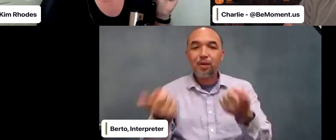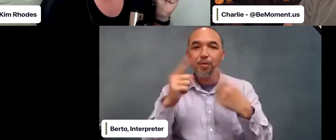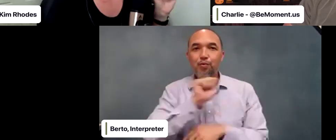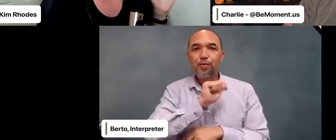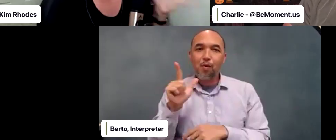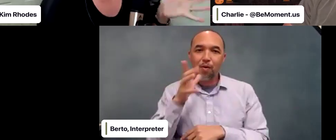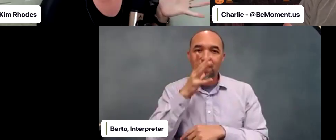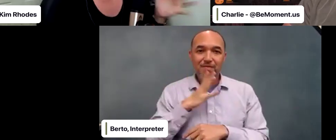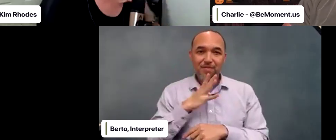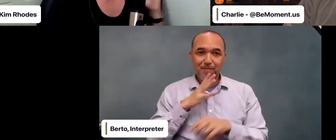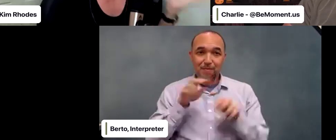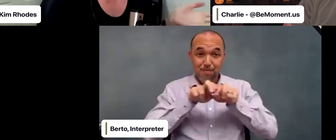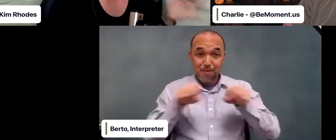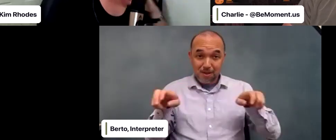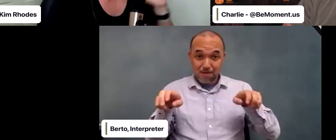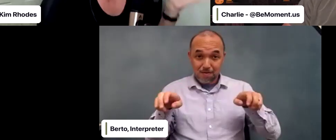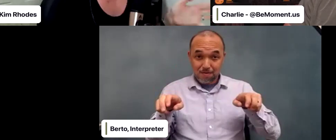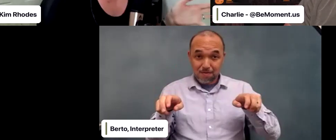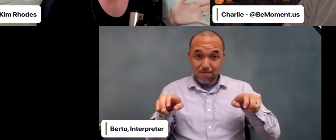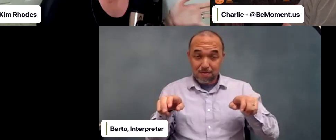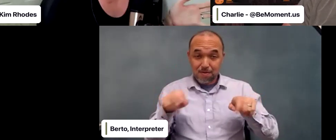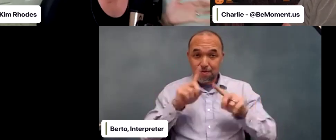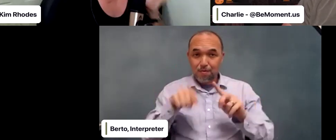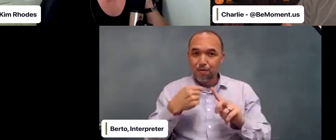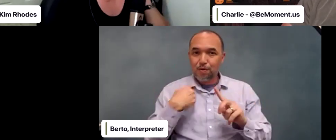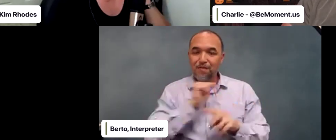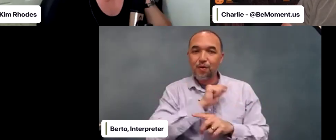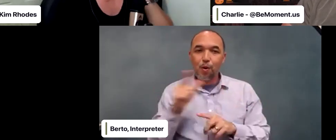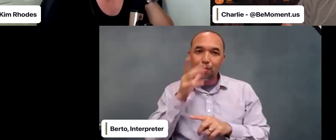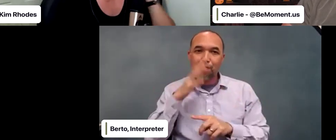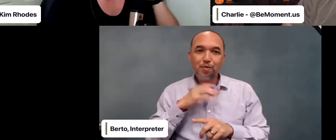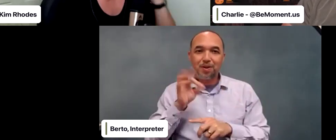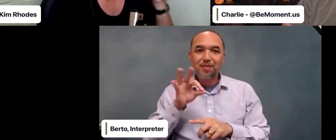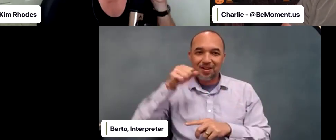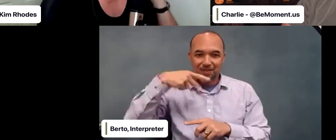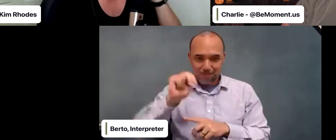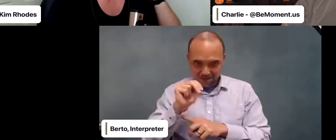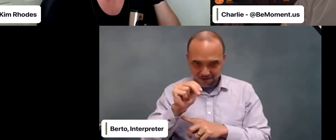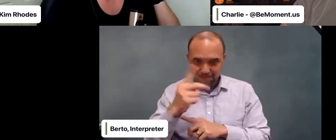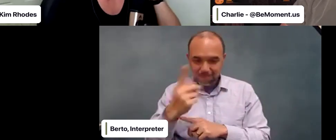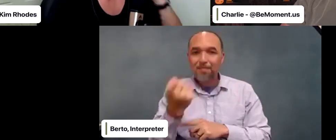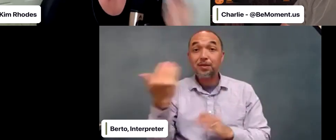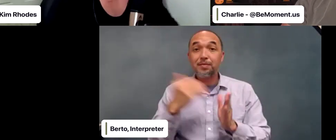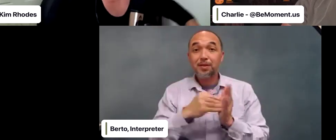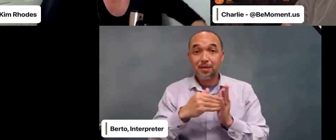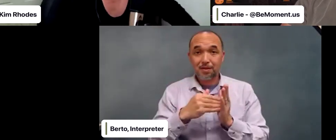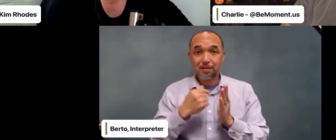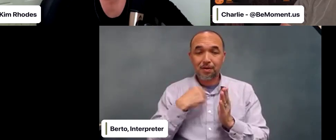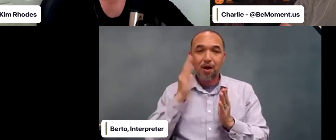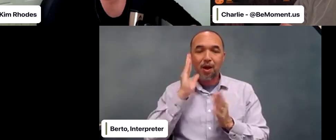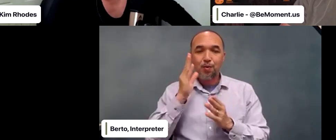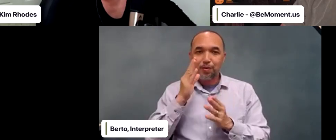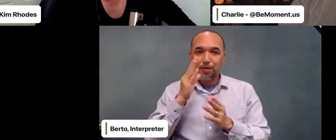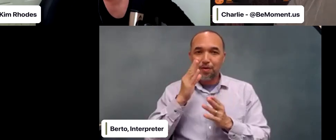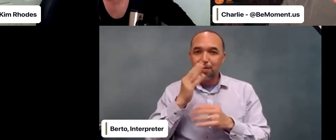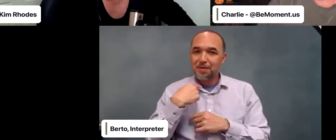all-female panel when we do all the women of Supernatural, and ask me again on that one, and I will tell